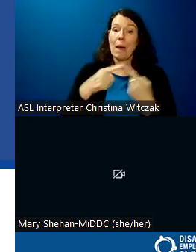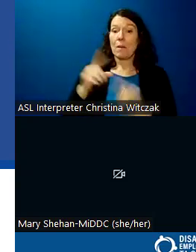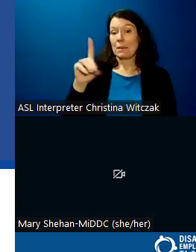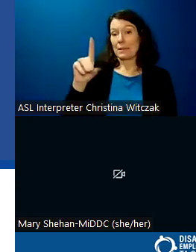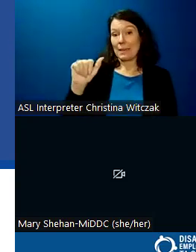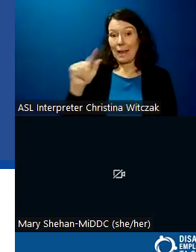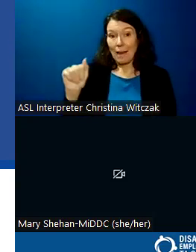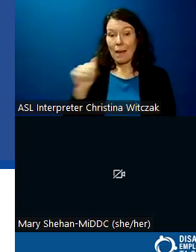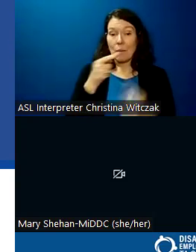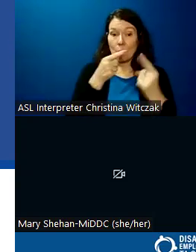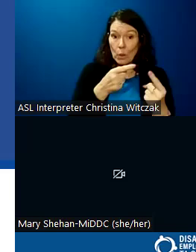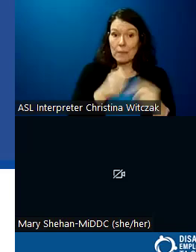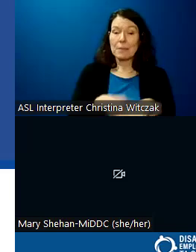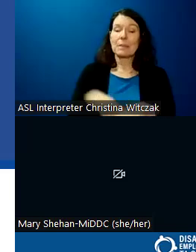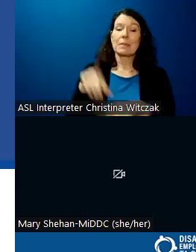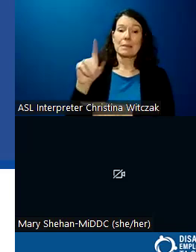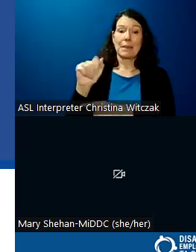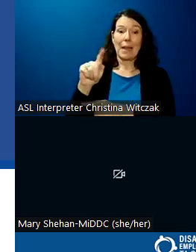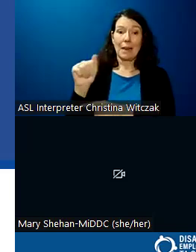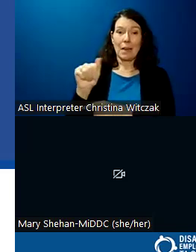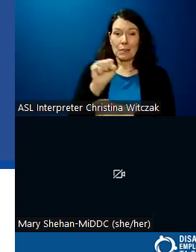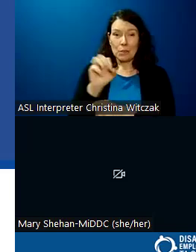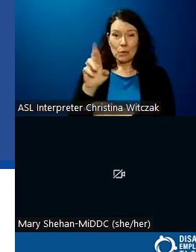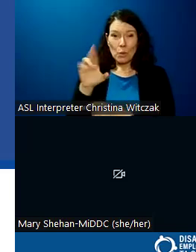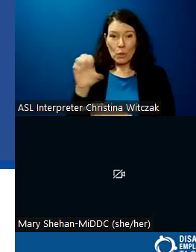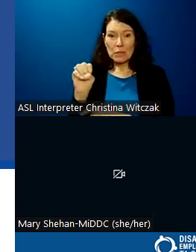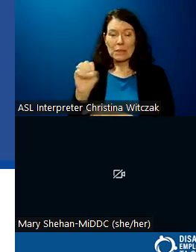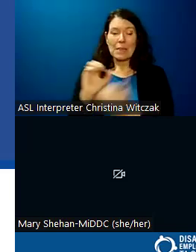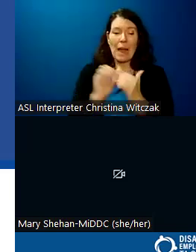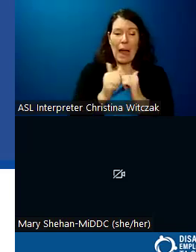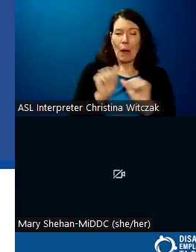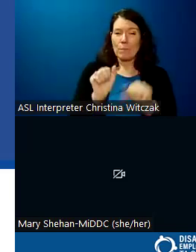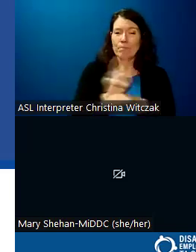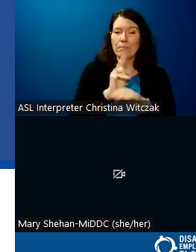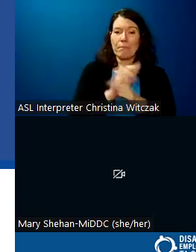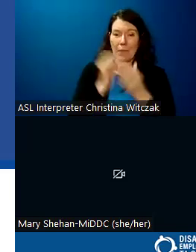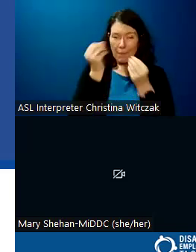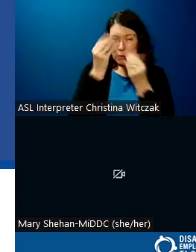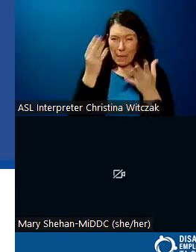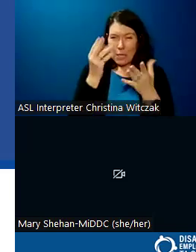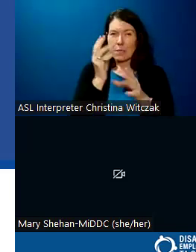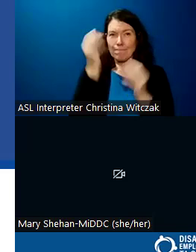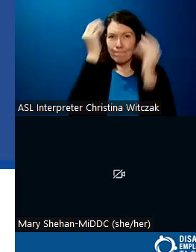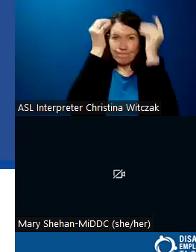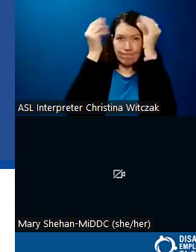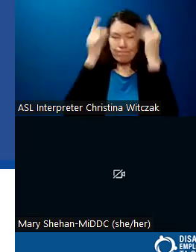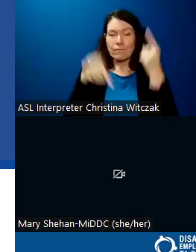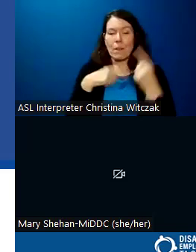data sources, and how councils can take these points and this information into consideration as you